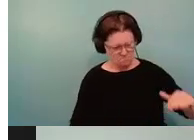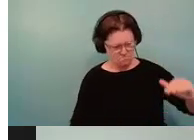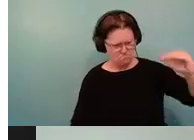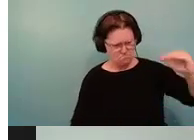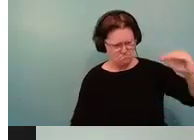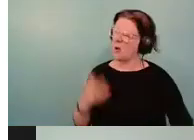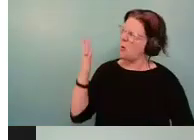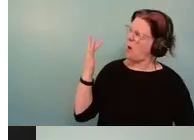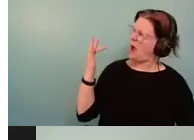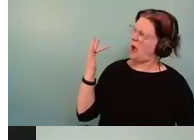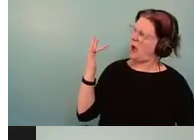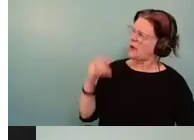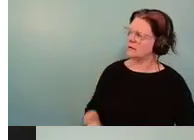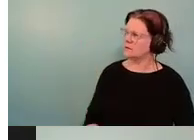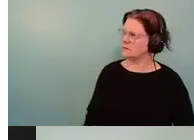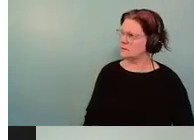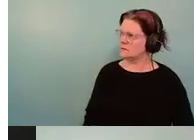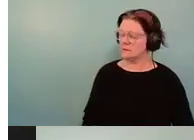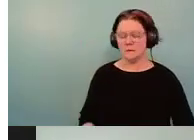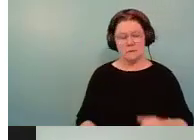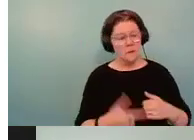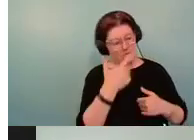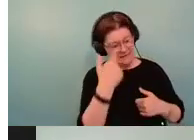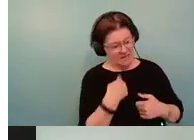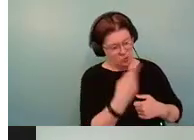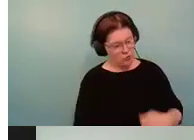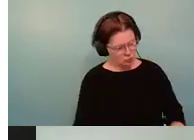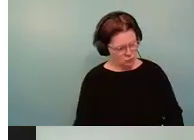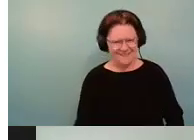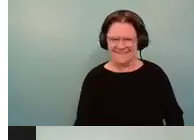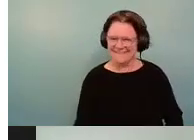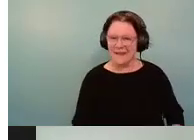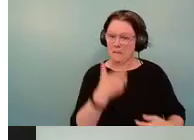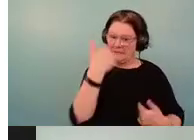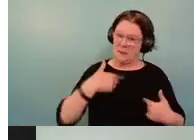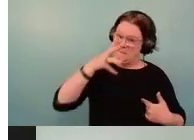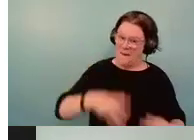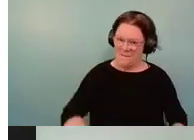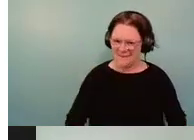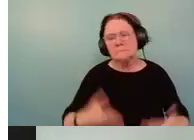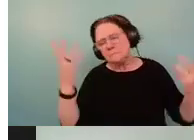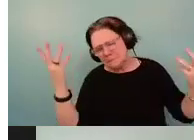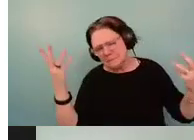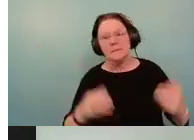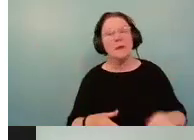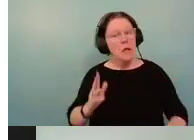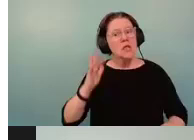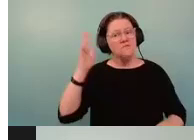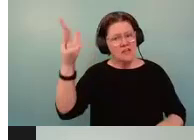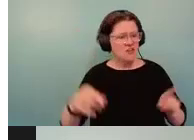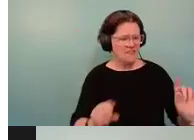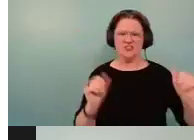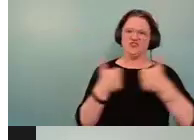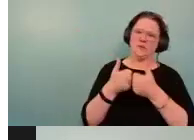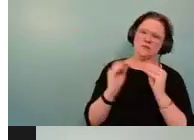but why? And sometimes we say, because I told you so, or because I'm your mom, or whatever that is. But eventually they push back